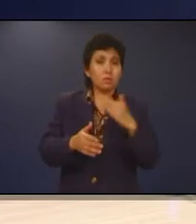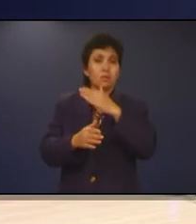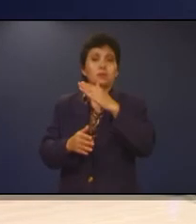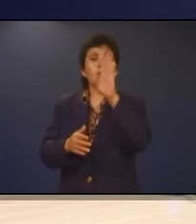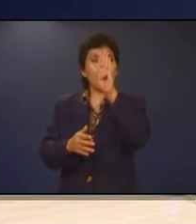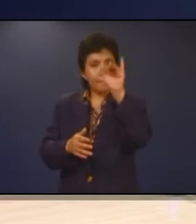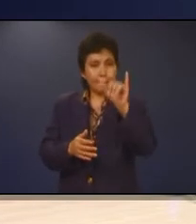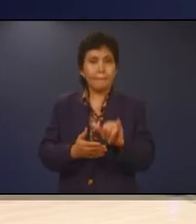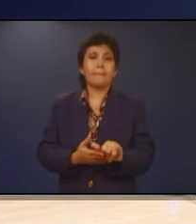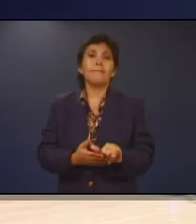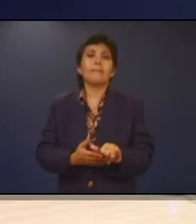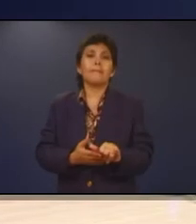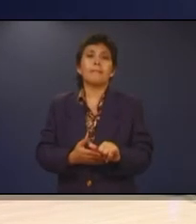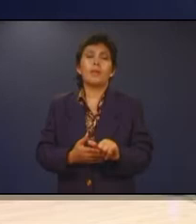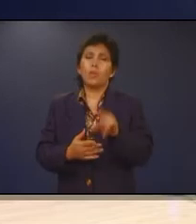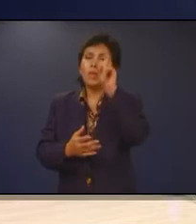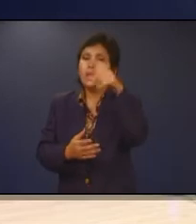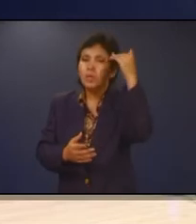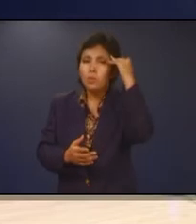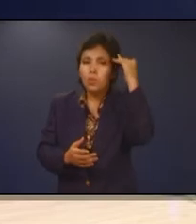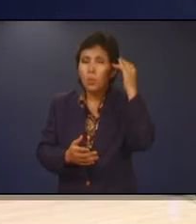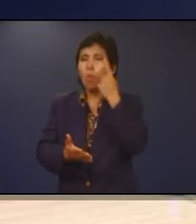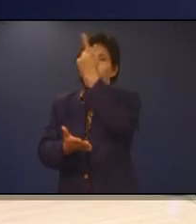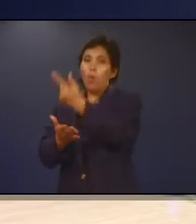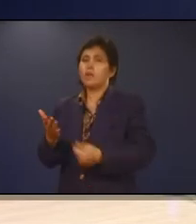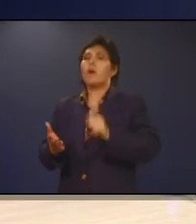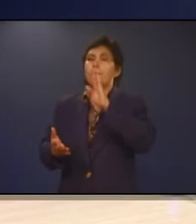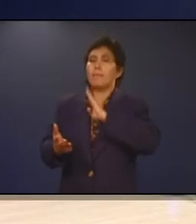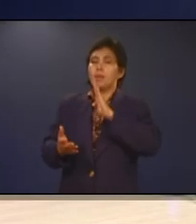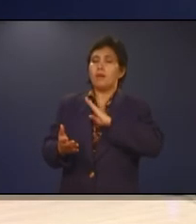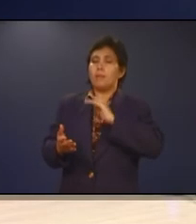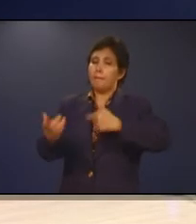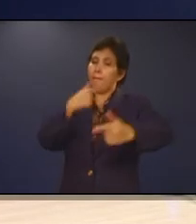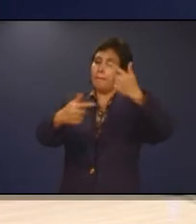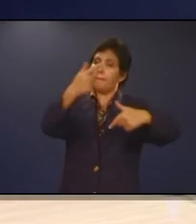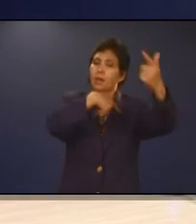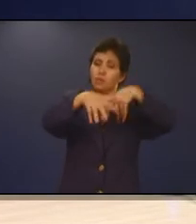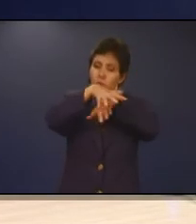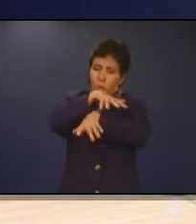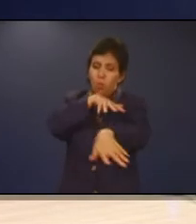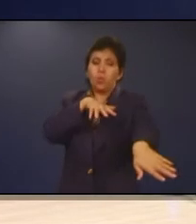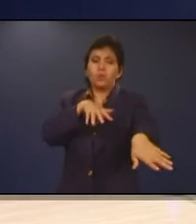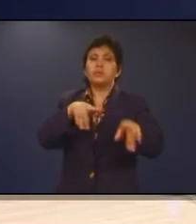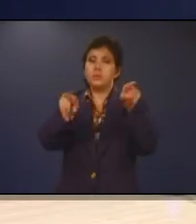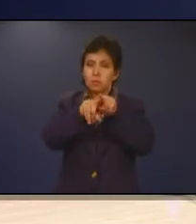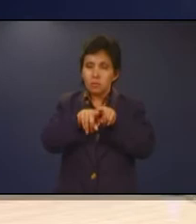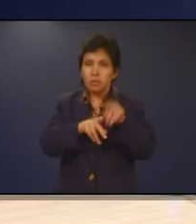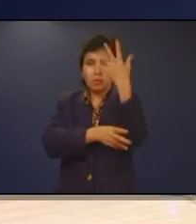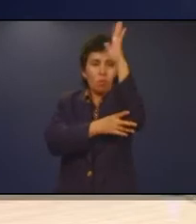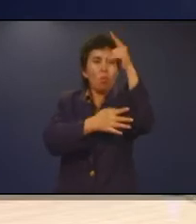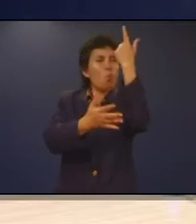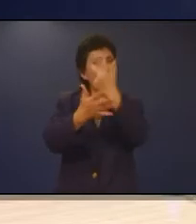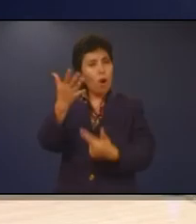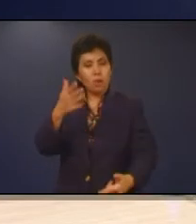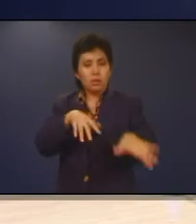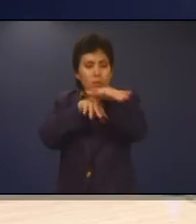Because by just calling, we need to know who we are, what we belong to. We need to go back to the root. It's like a tree. We need to know